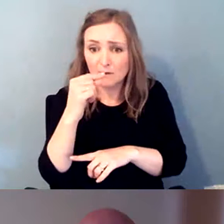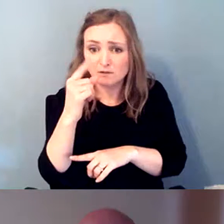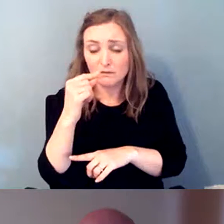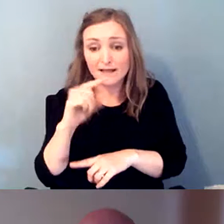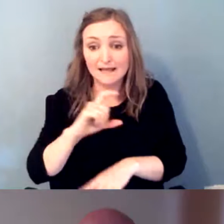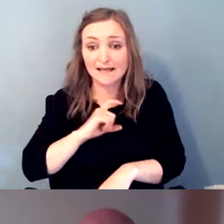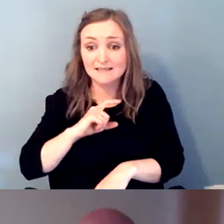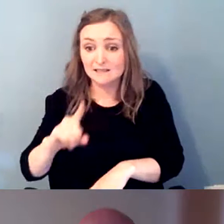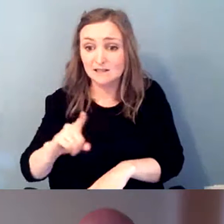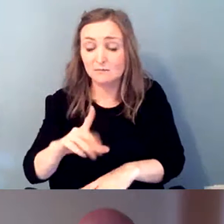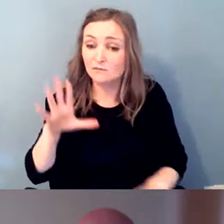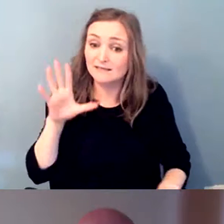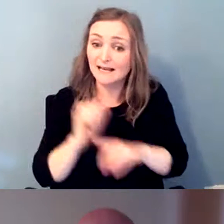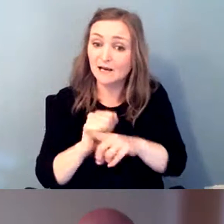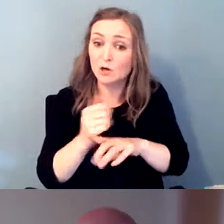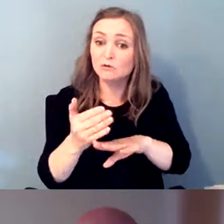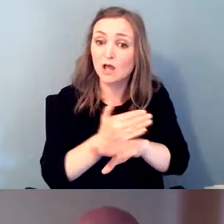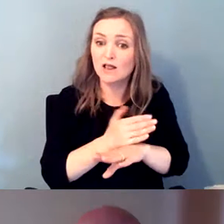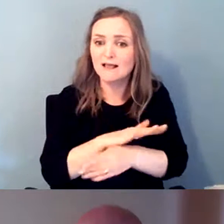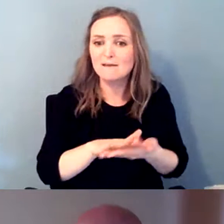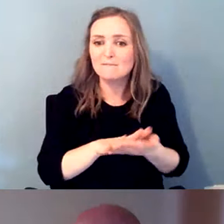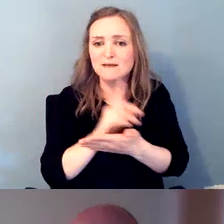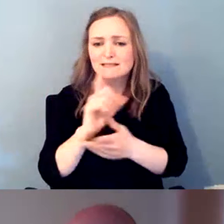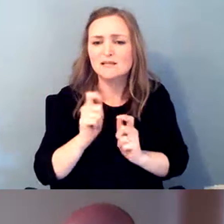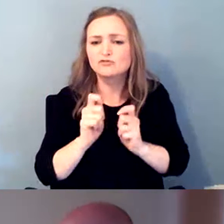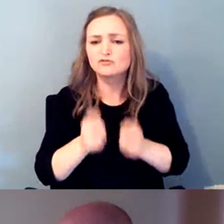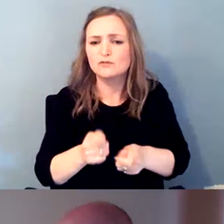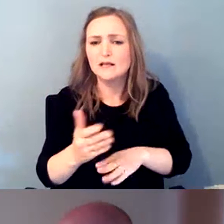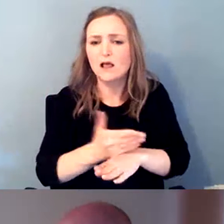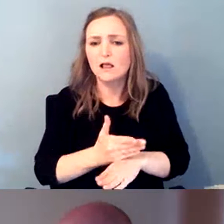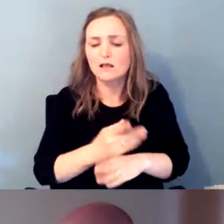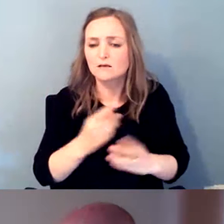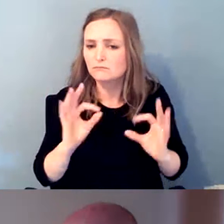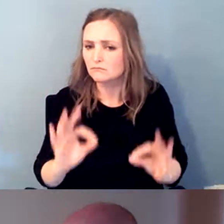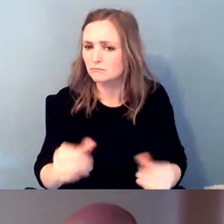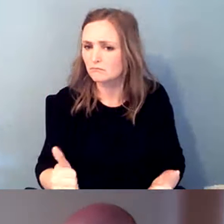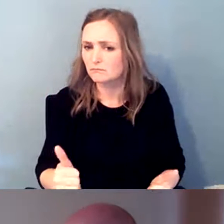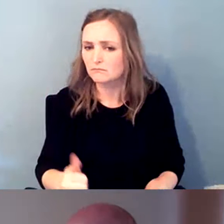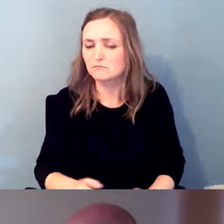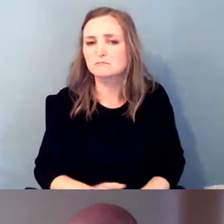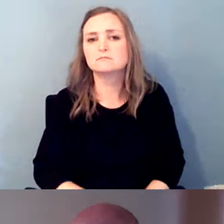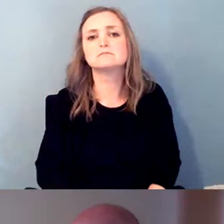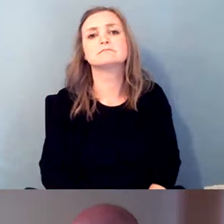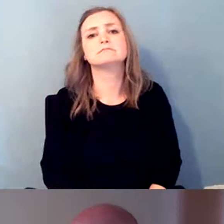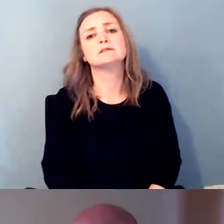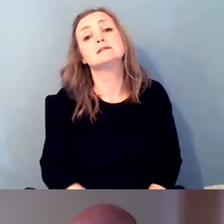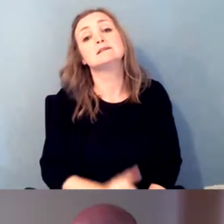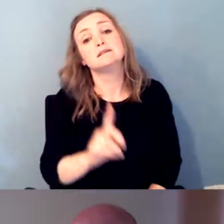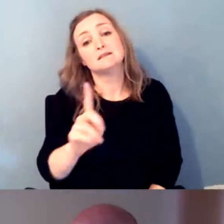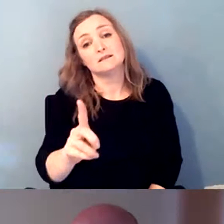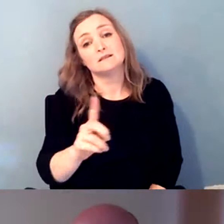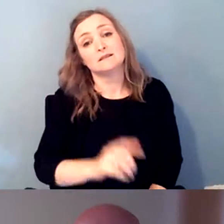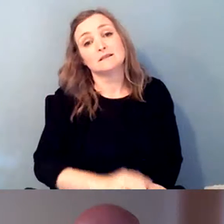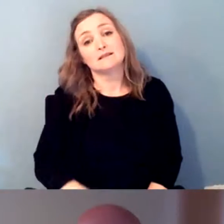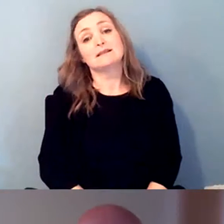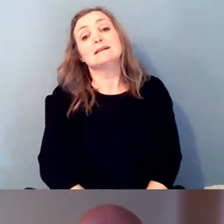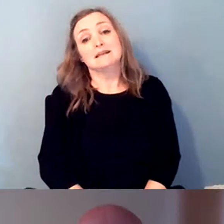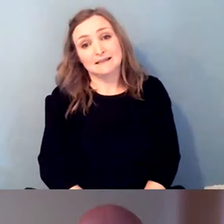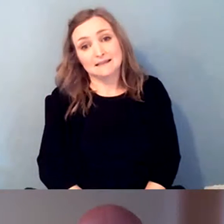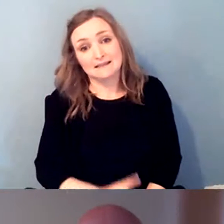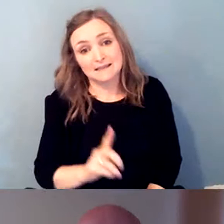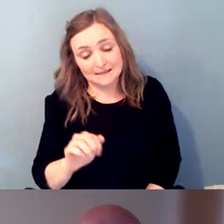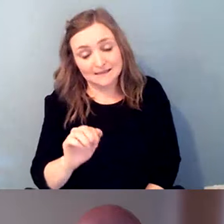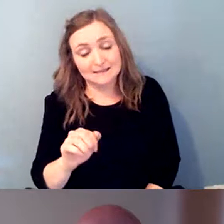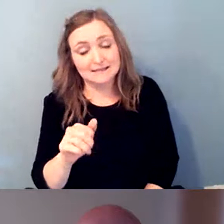stage. Yeah, it's a very quick comment. I suppose that the best practice approach, to say it, that you've